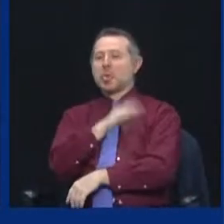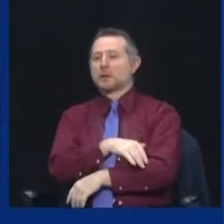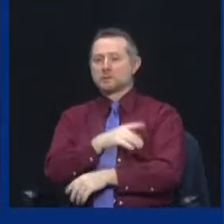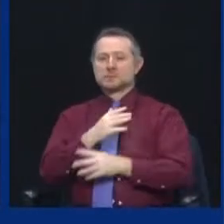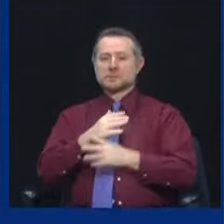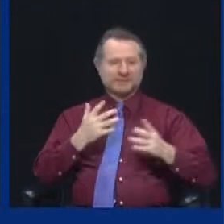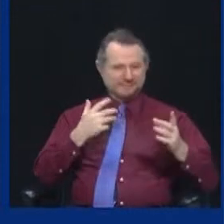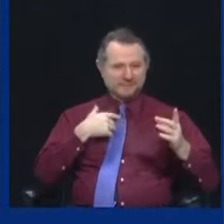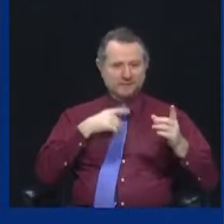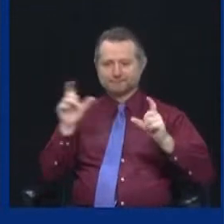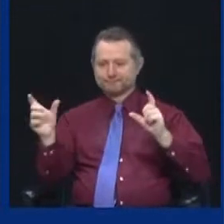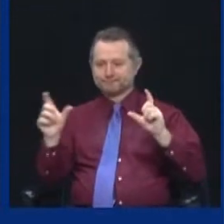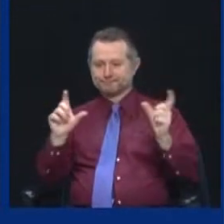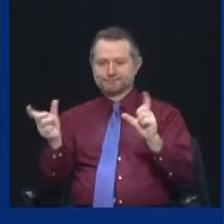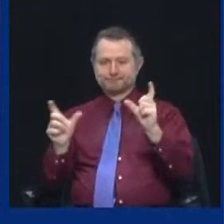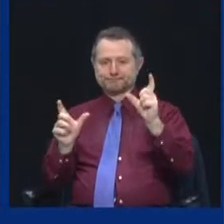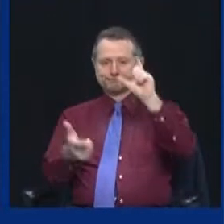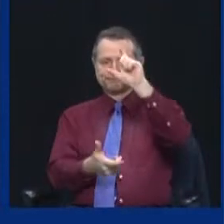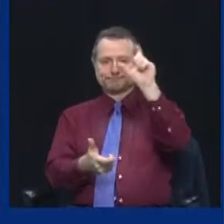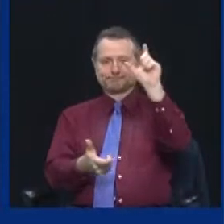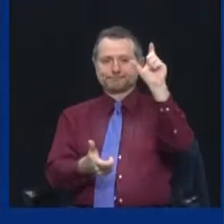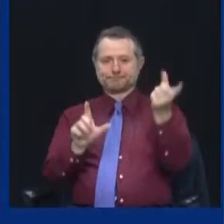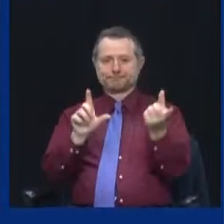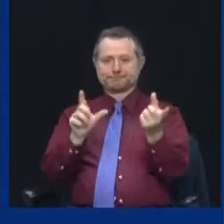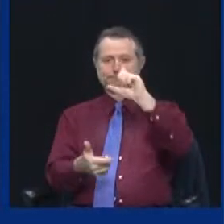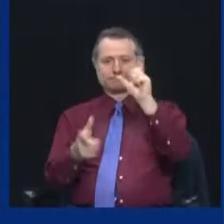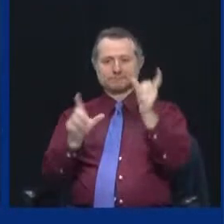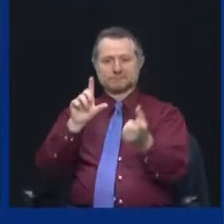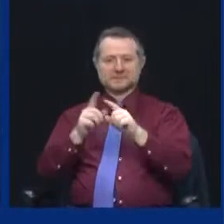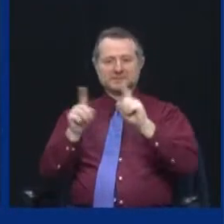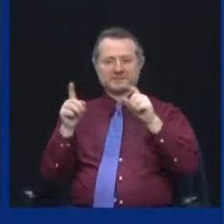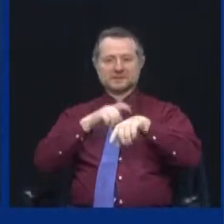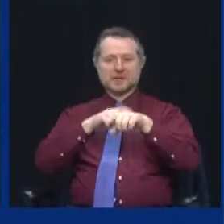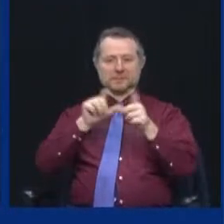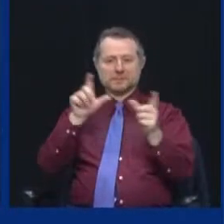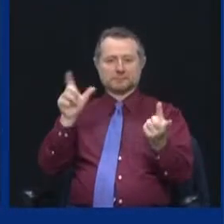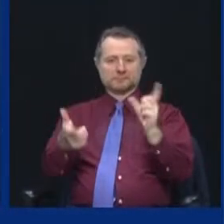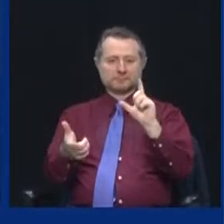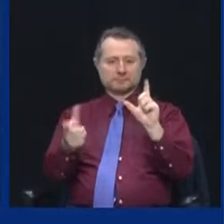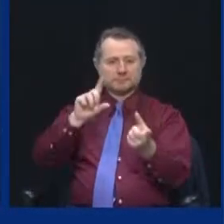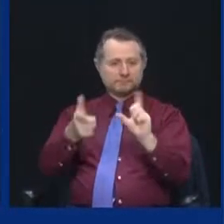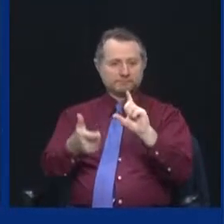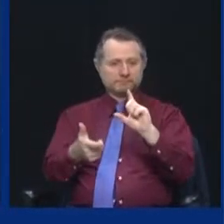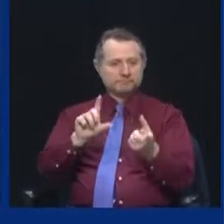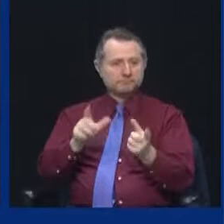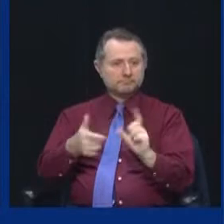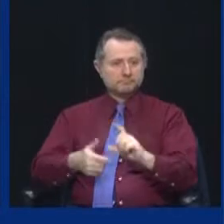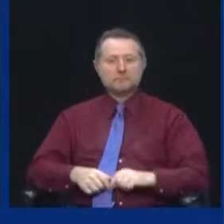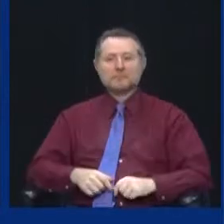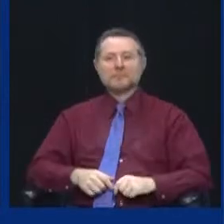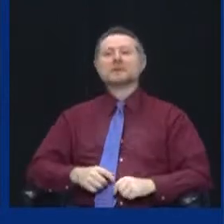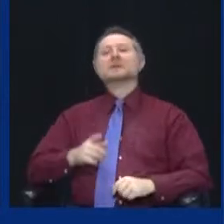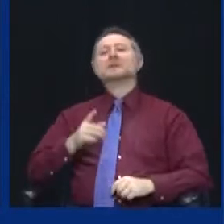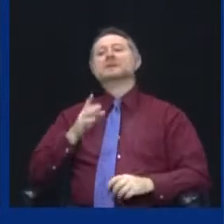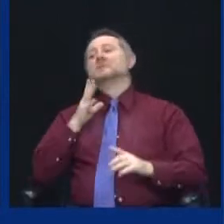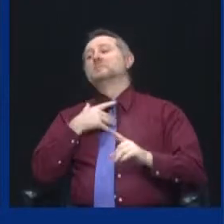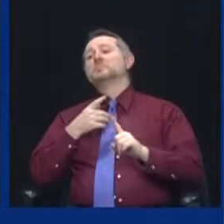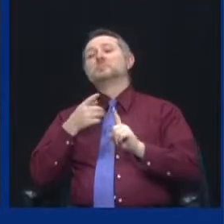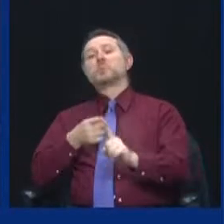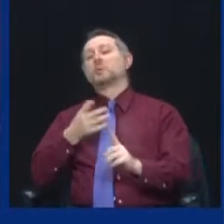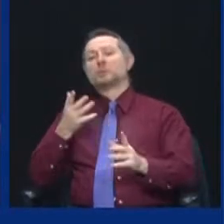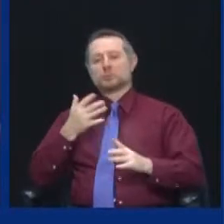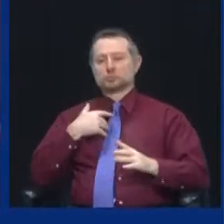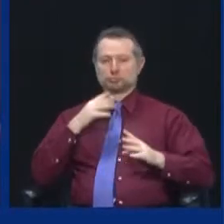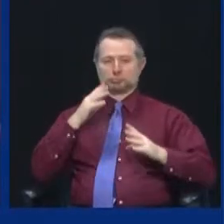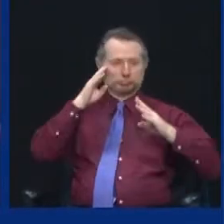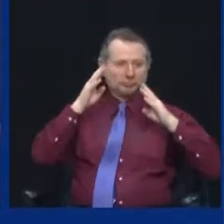Maybe they'll have more time in the evening. So we're trying different hours, we're trying different places to see what works best. But it is creative,